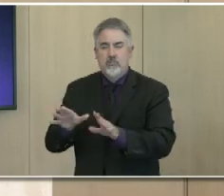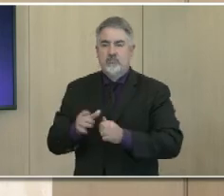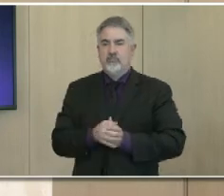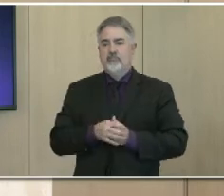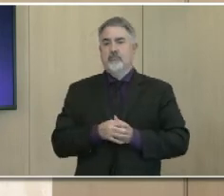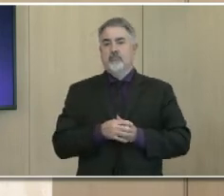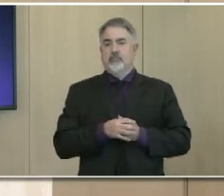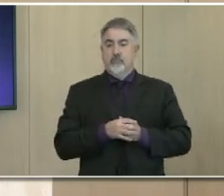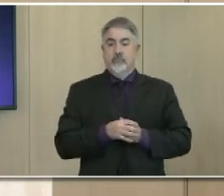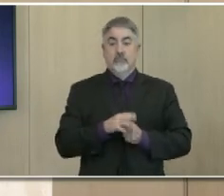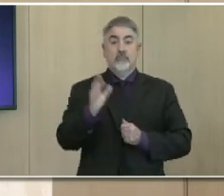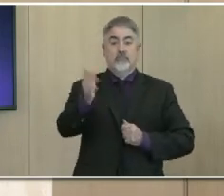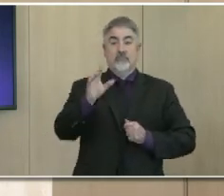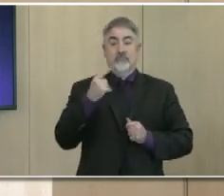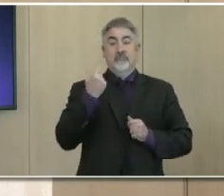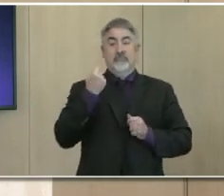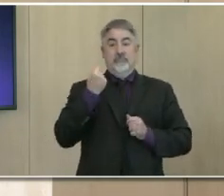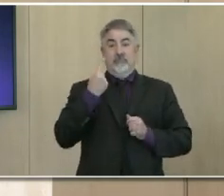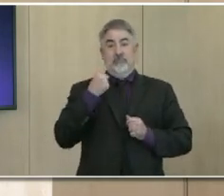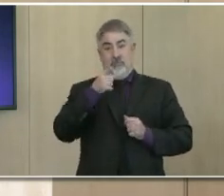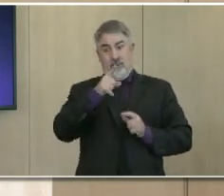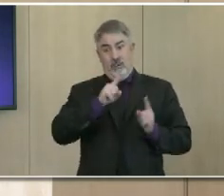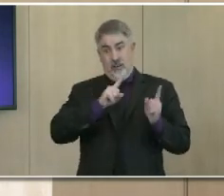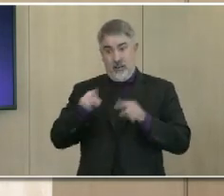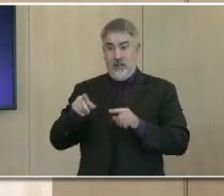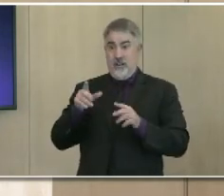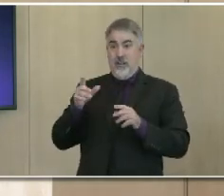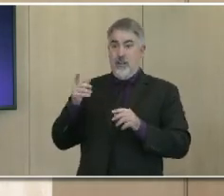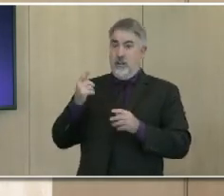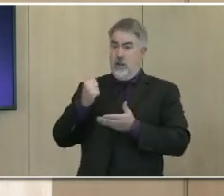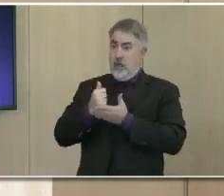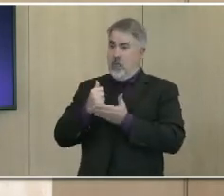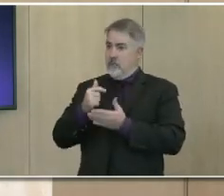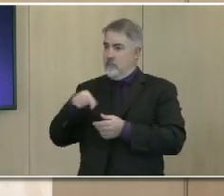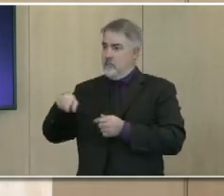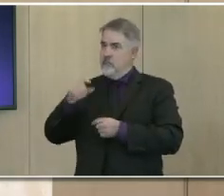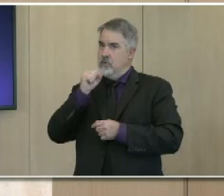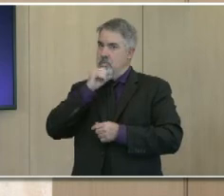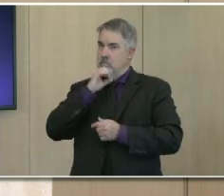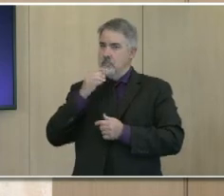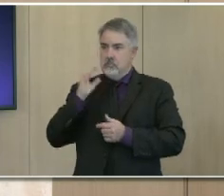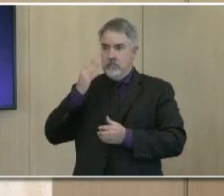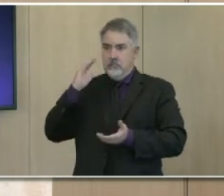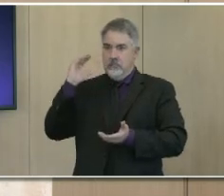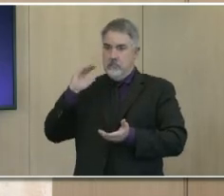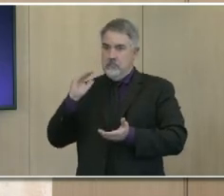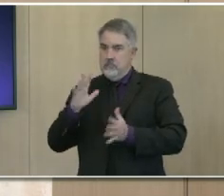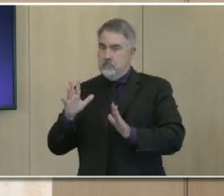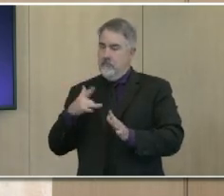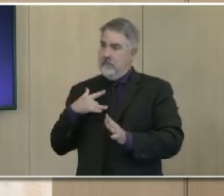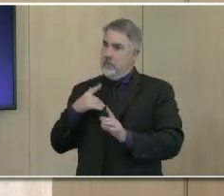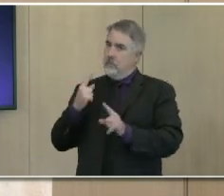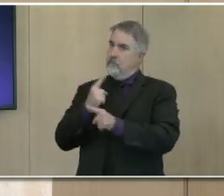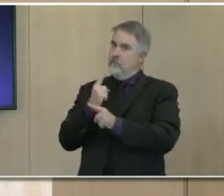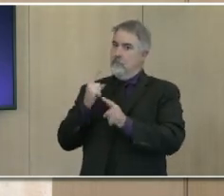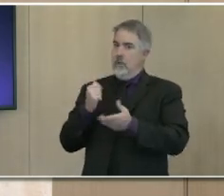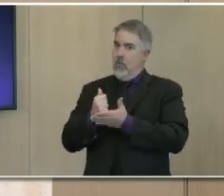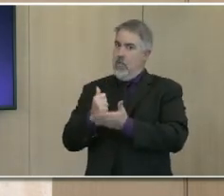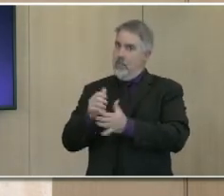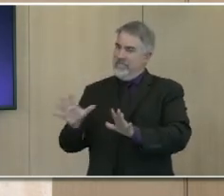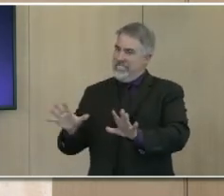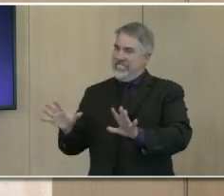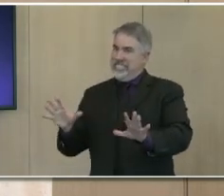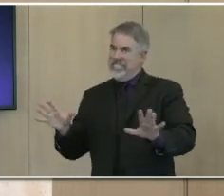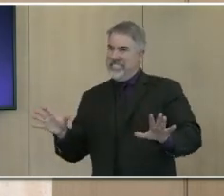very helpful and has worked in helping to decrease the spread of COVID-19 in those populations,